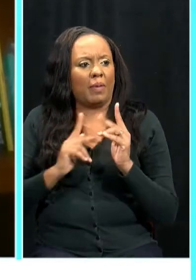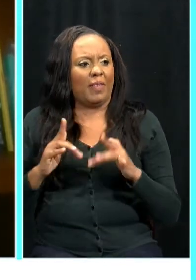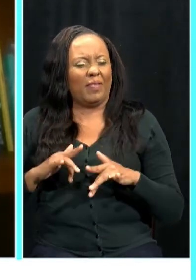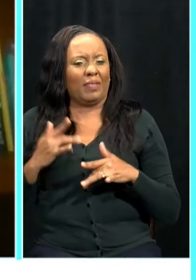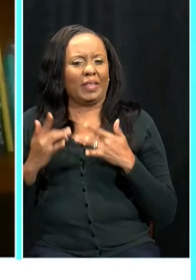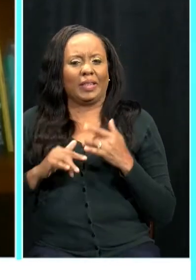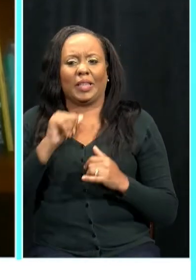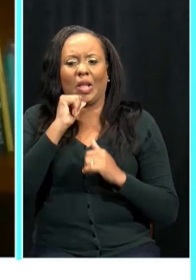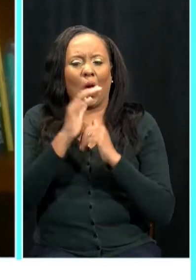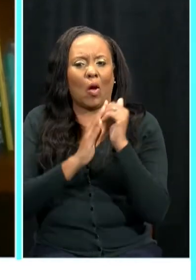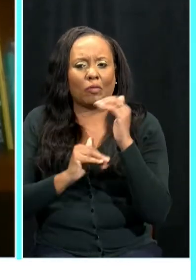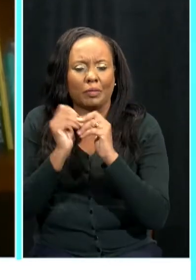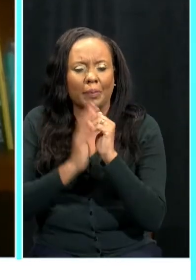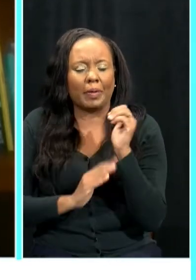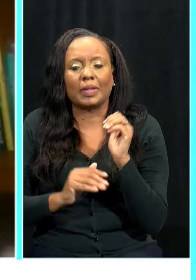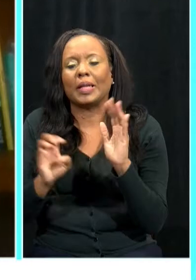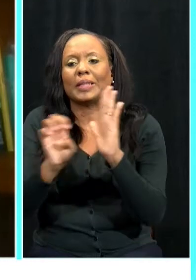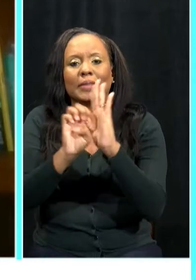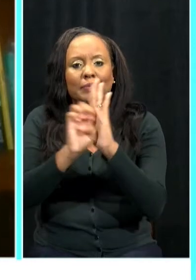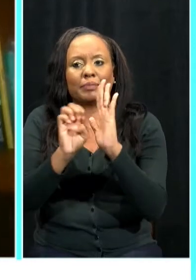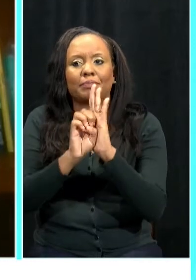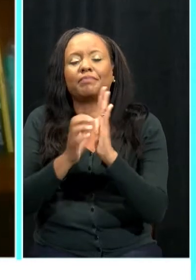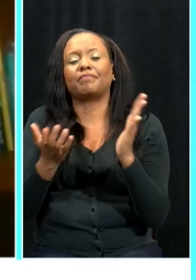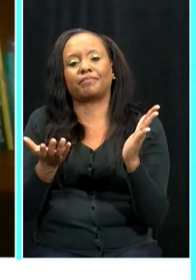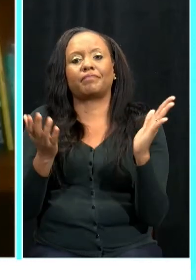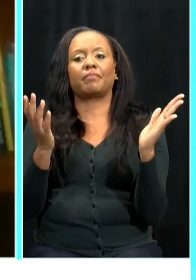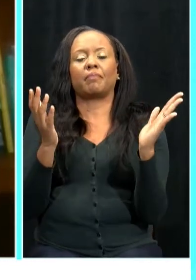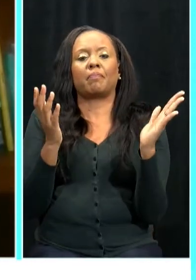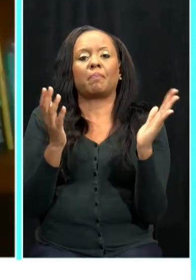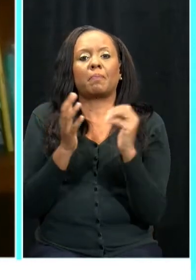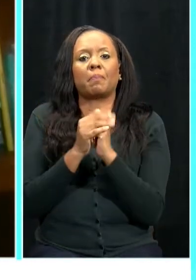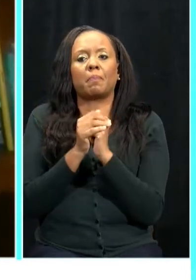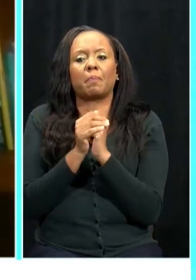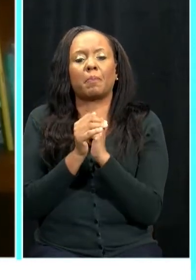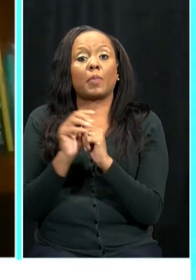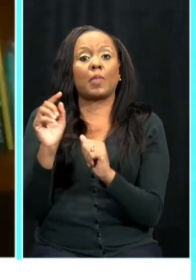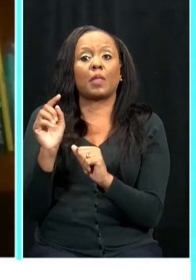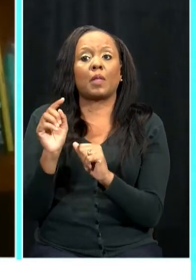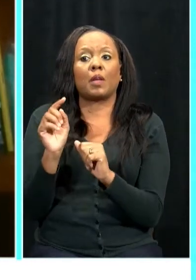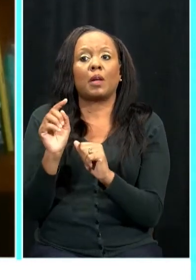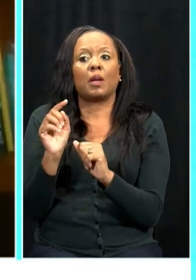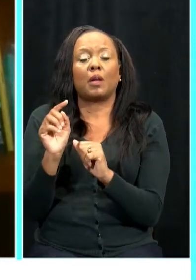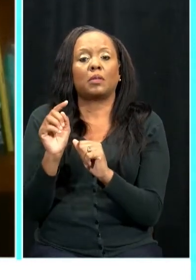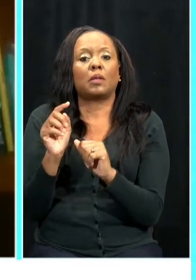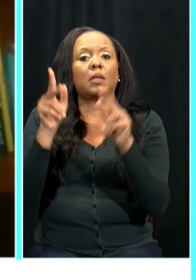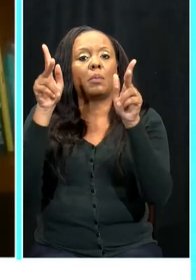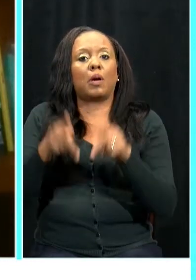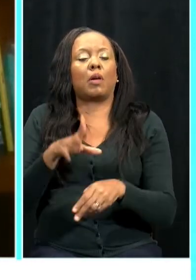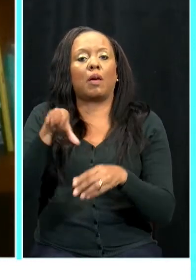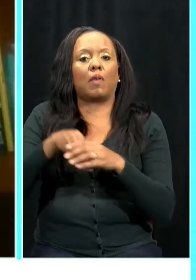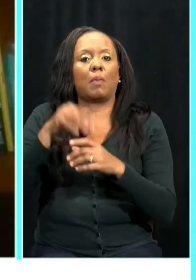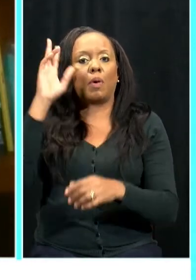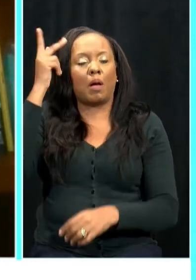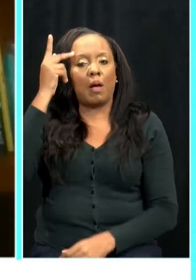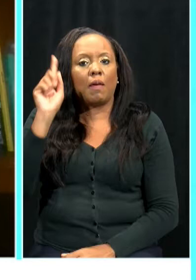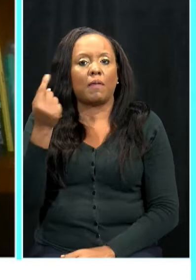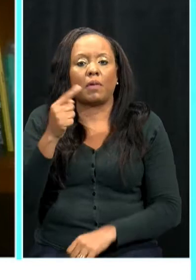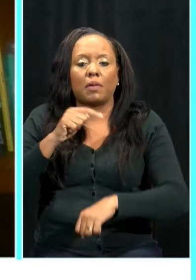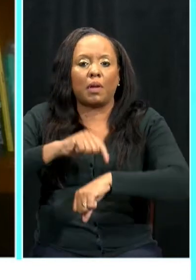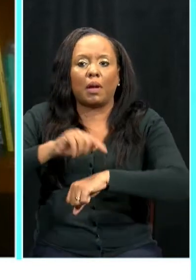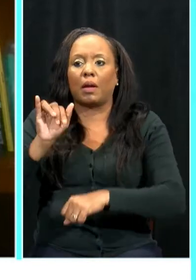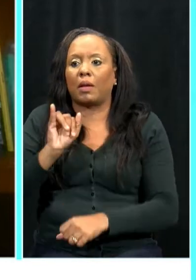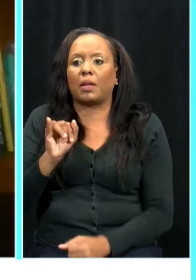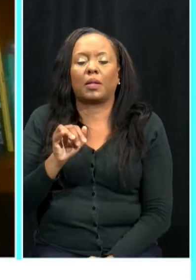So if you think of a first time parliamentarian like Marshall Caddell, your MP in